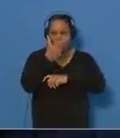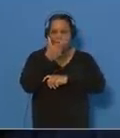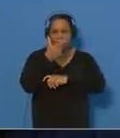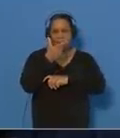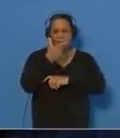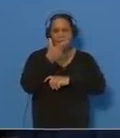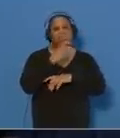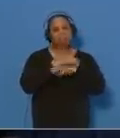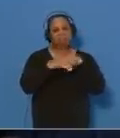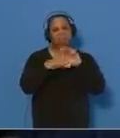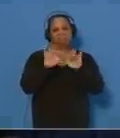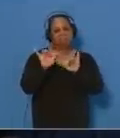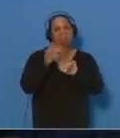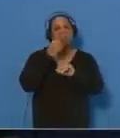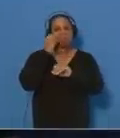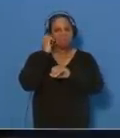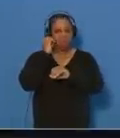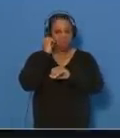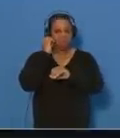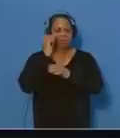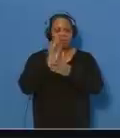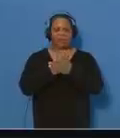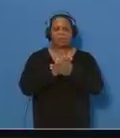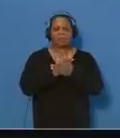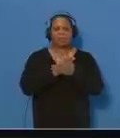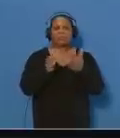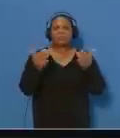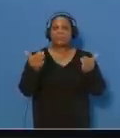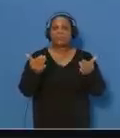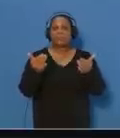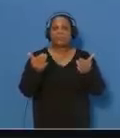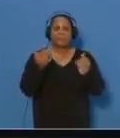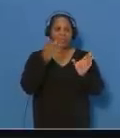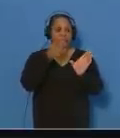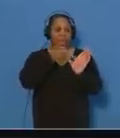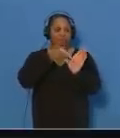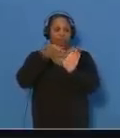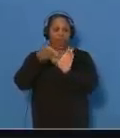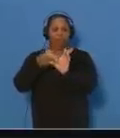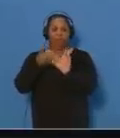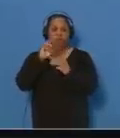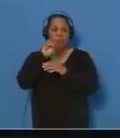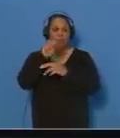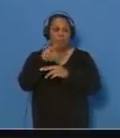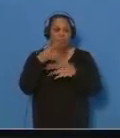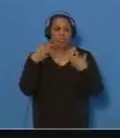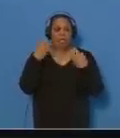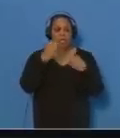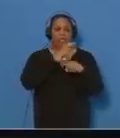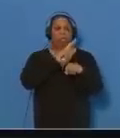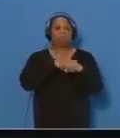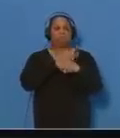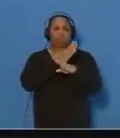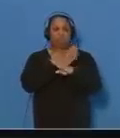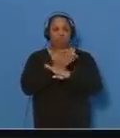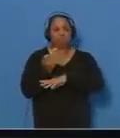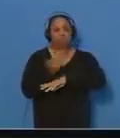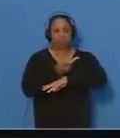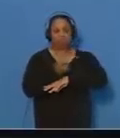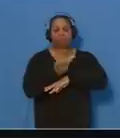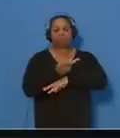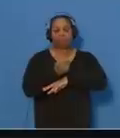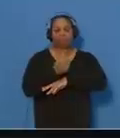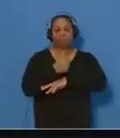the comfort of their homes. Today I'm joined by the Minister of Health and the Minister of National Security, and